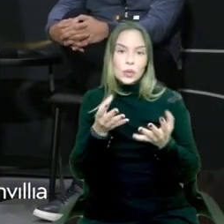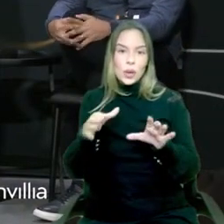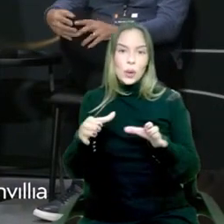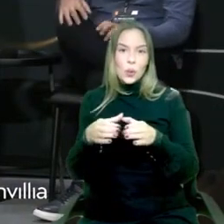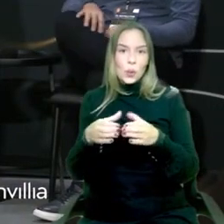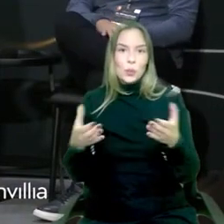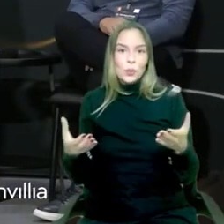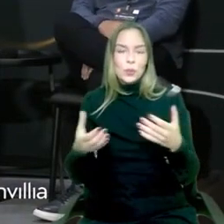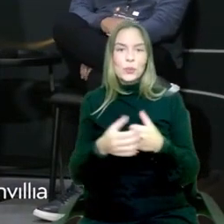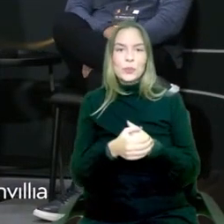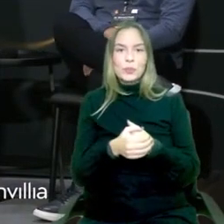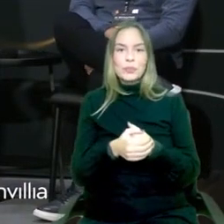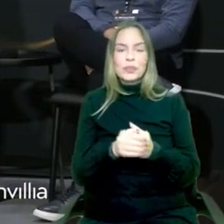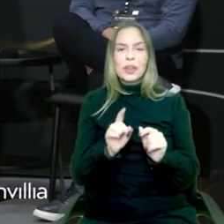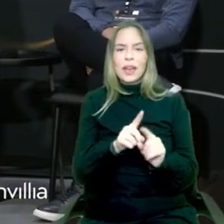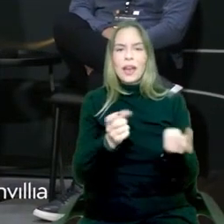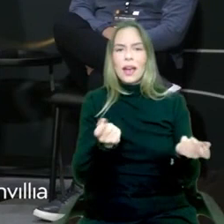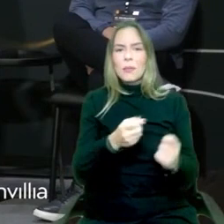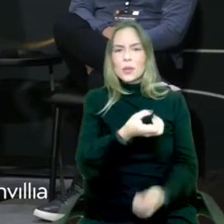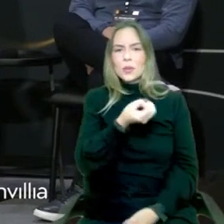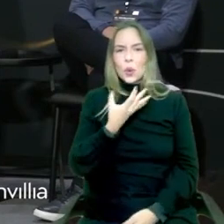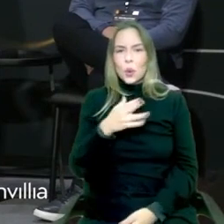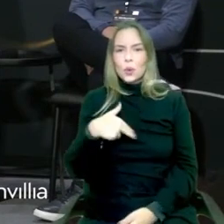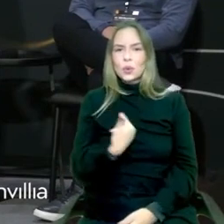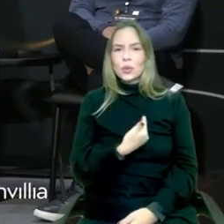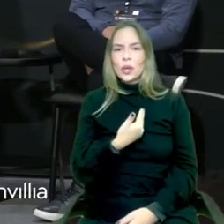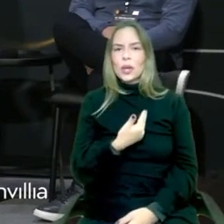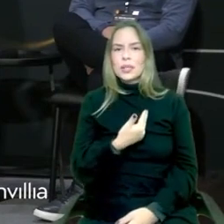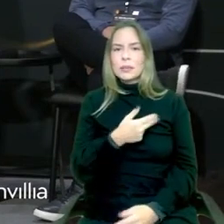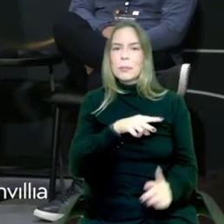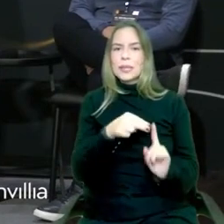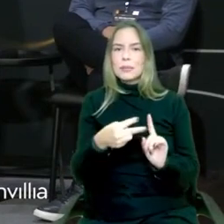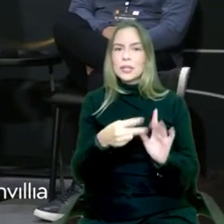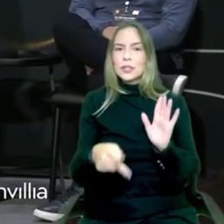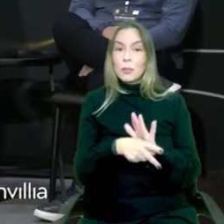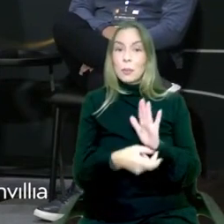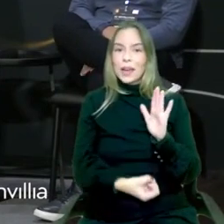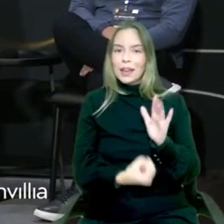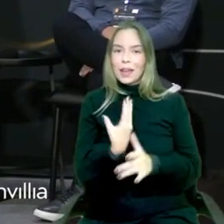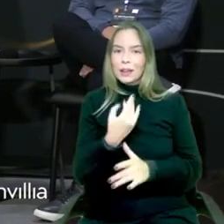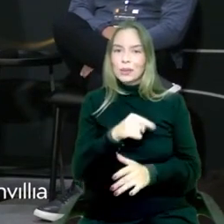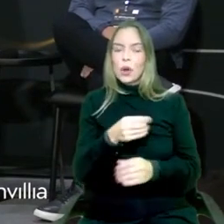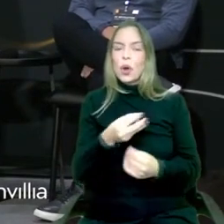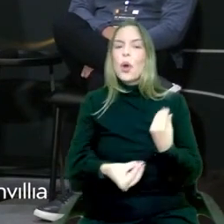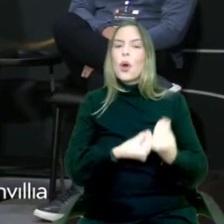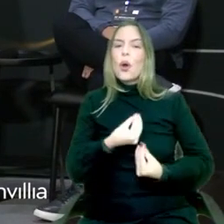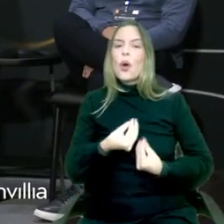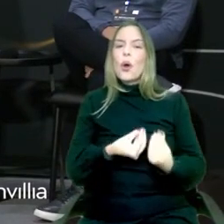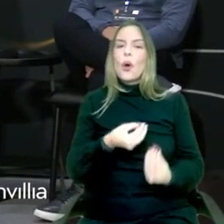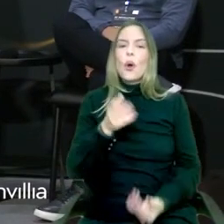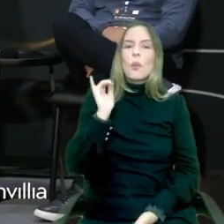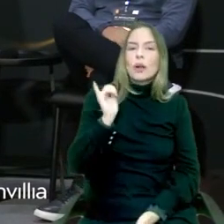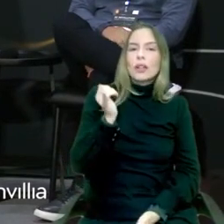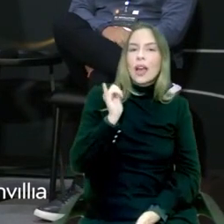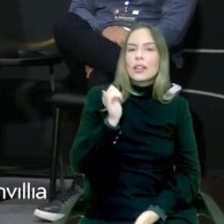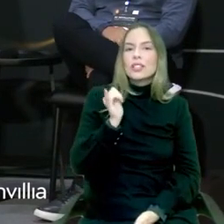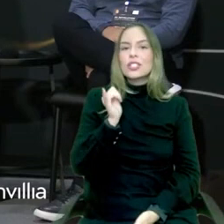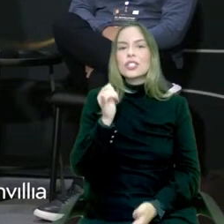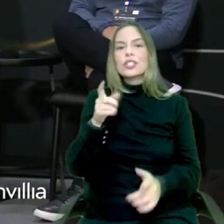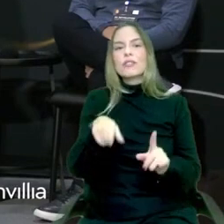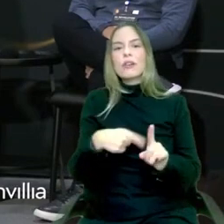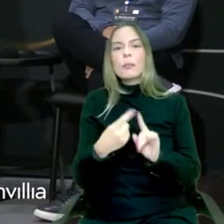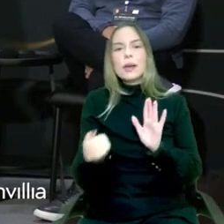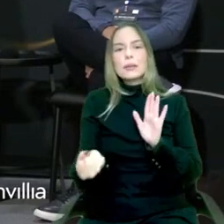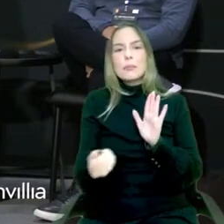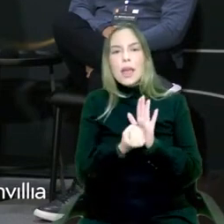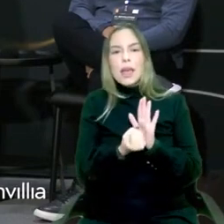tell us from a creative perspective, how can storytelling and branding really set a company apart? Is there